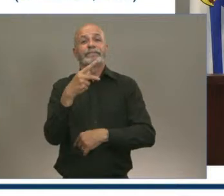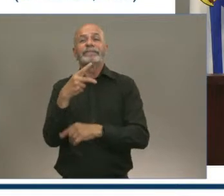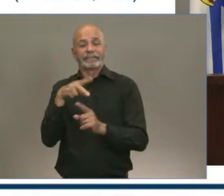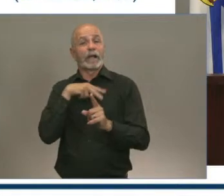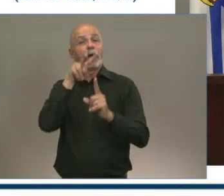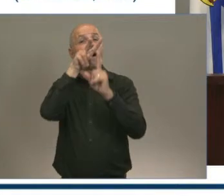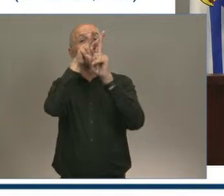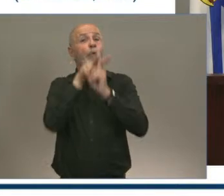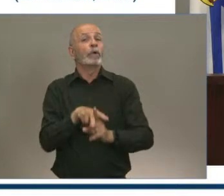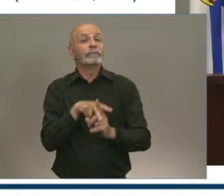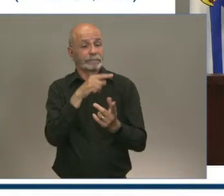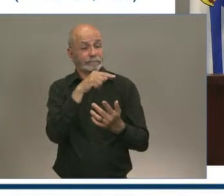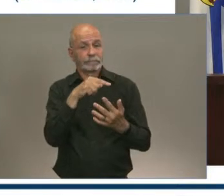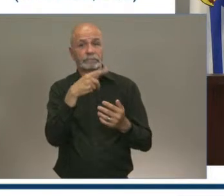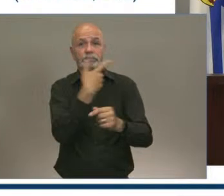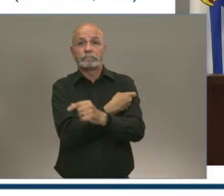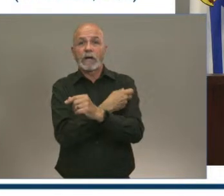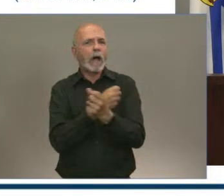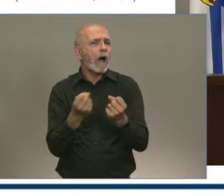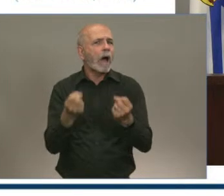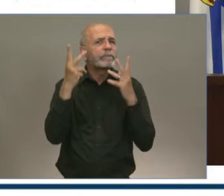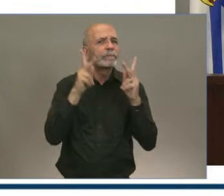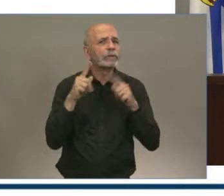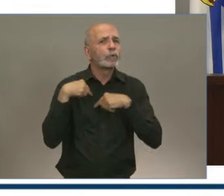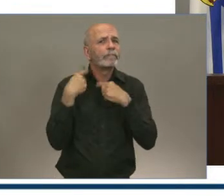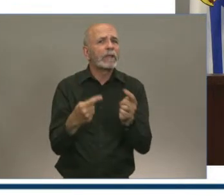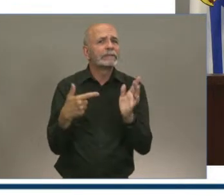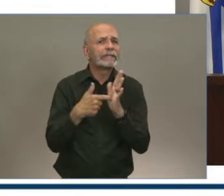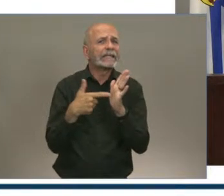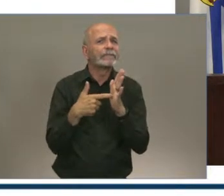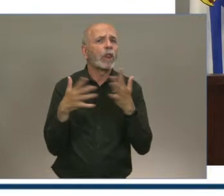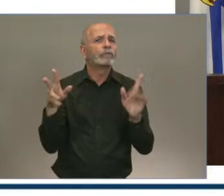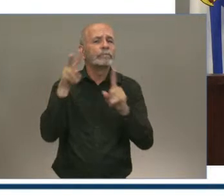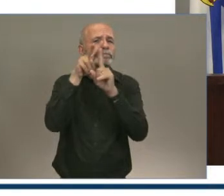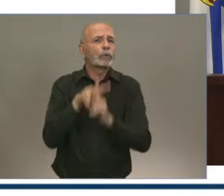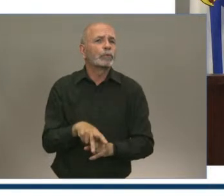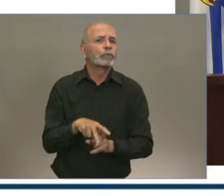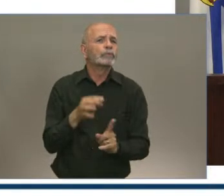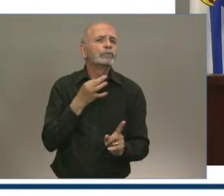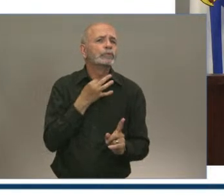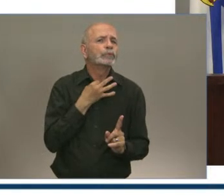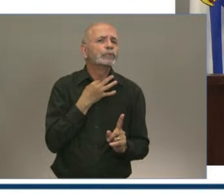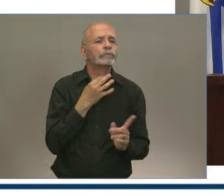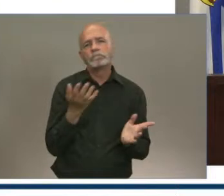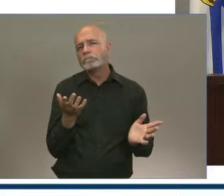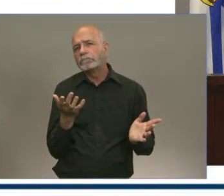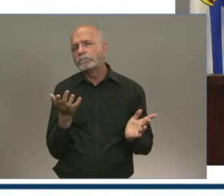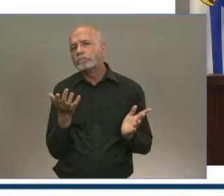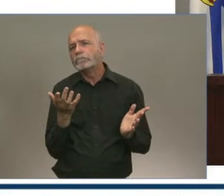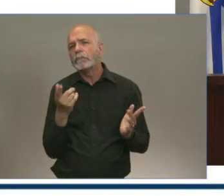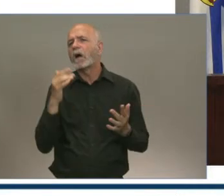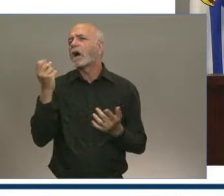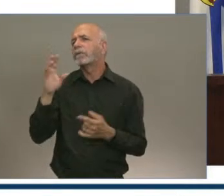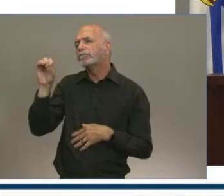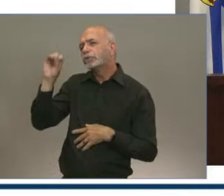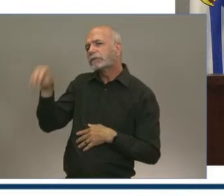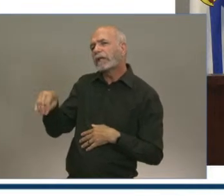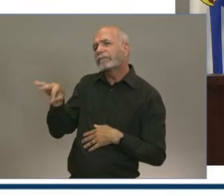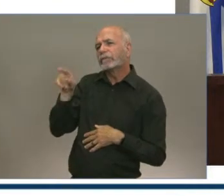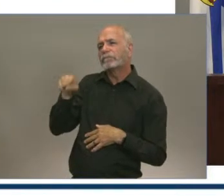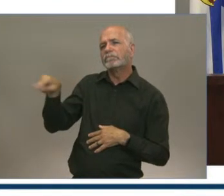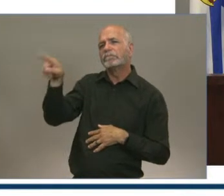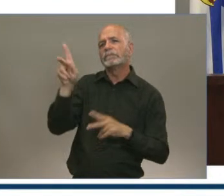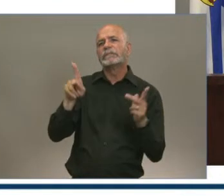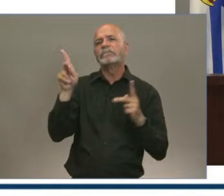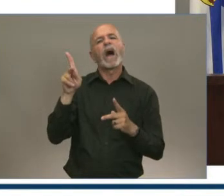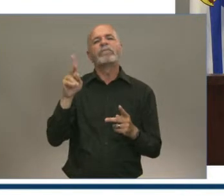wondering, how many second doses have been booked? What percentage of folks are choosing for mRNA